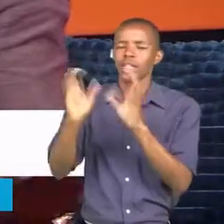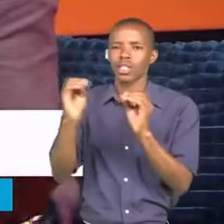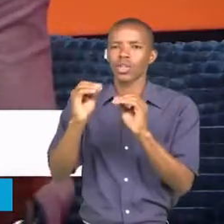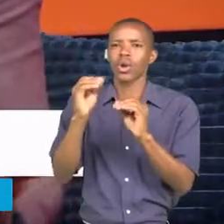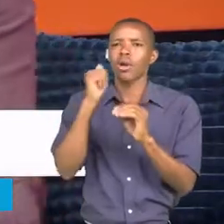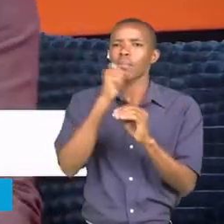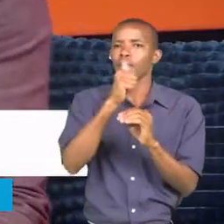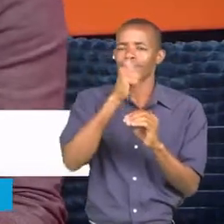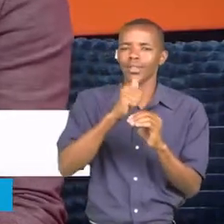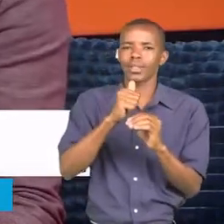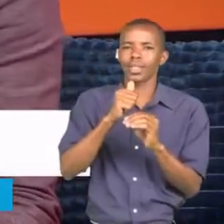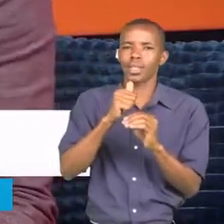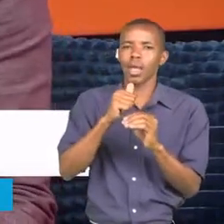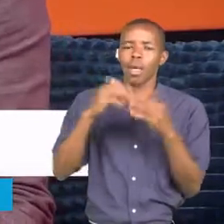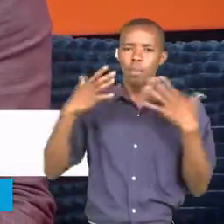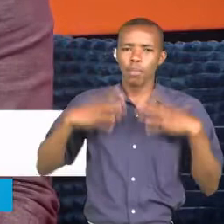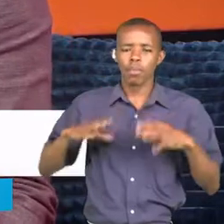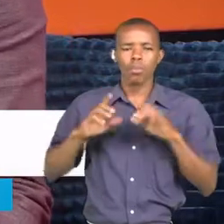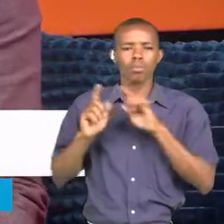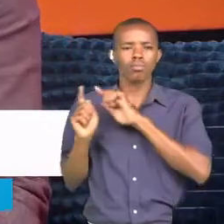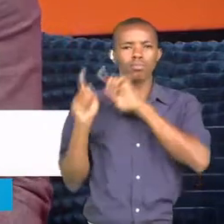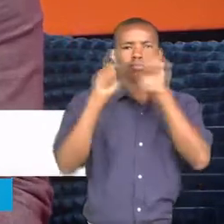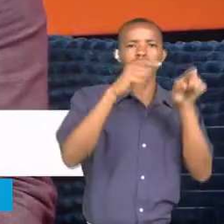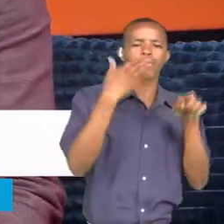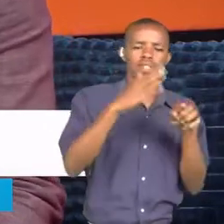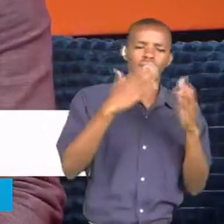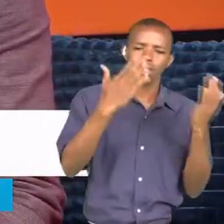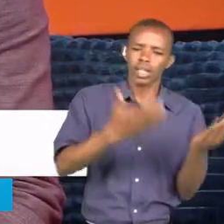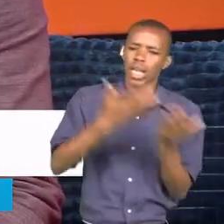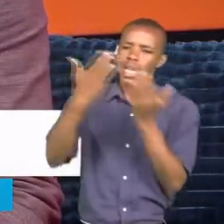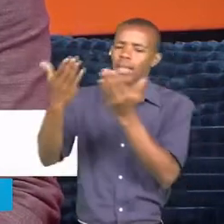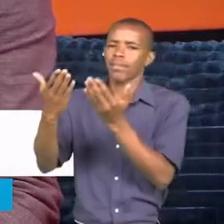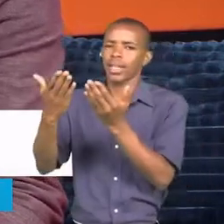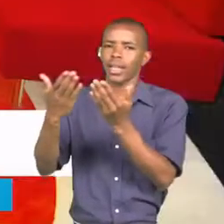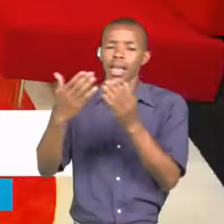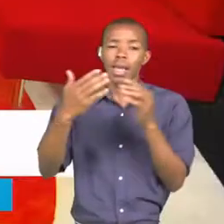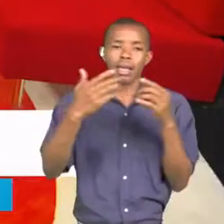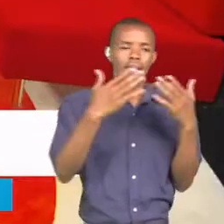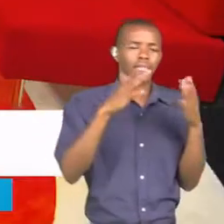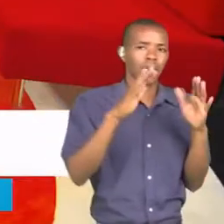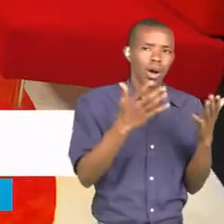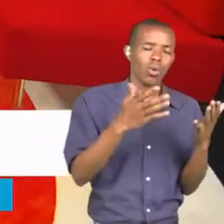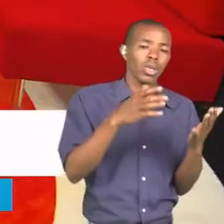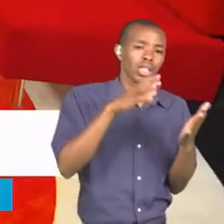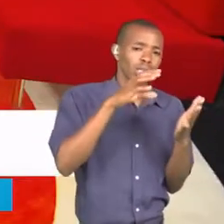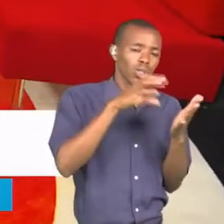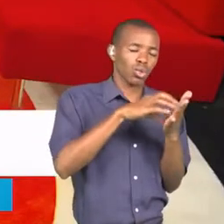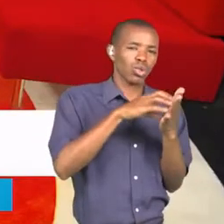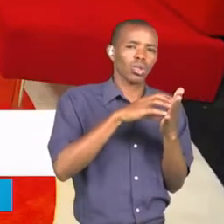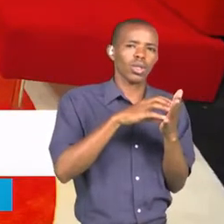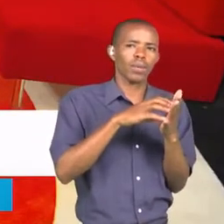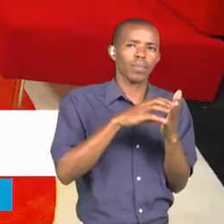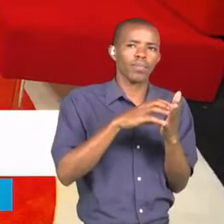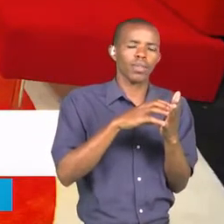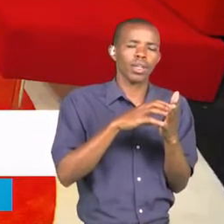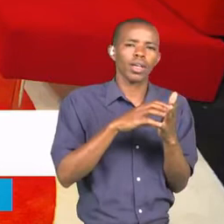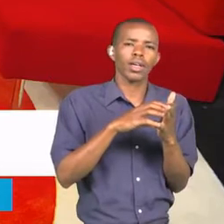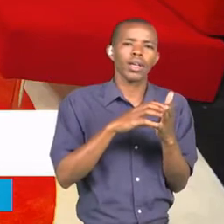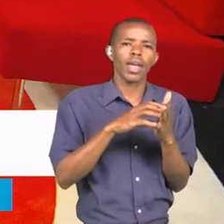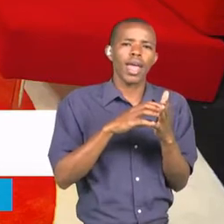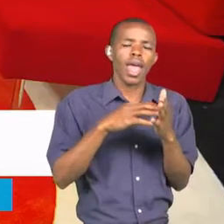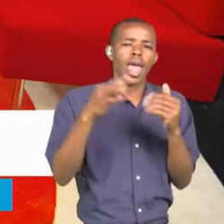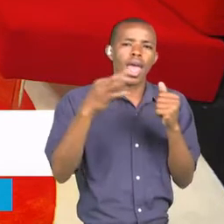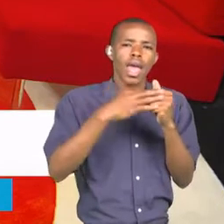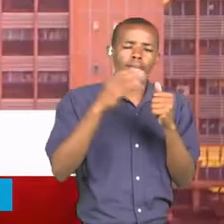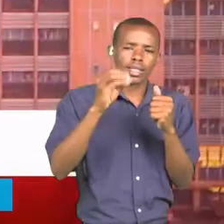this big heart, have already been there, delivered, gone. But that's how it is. If you look at Haiti when they had the